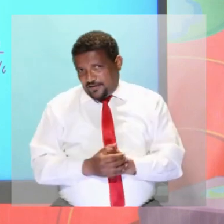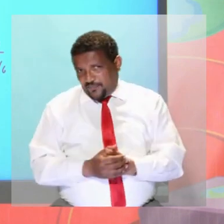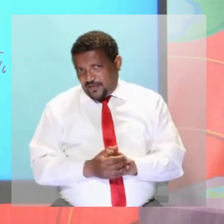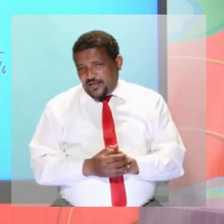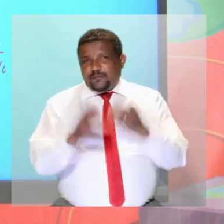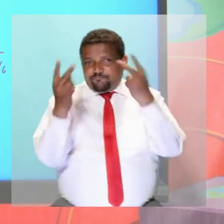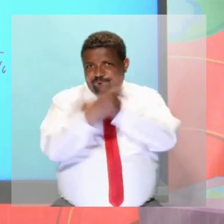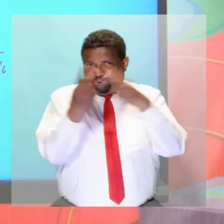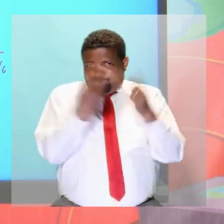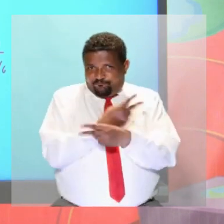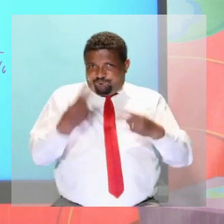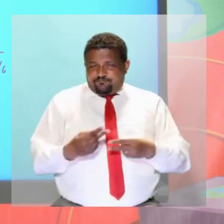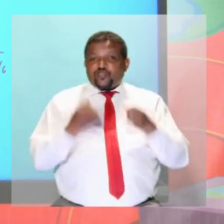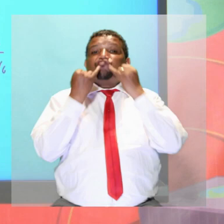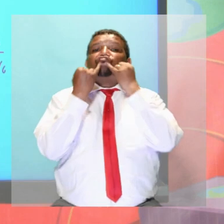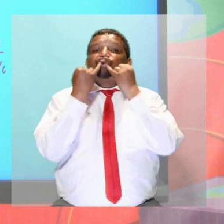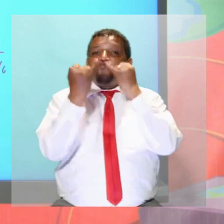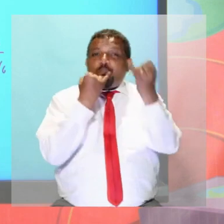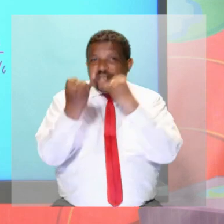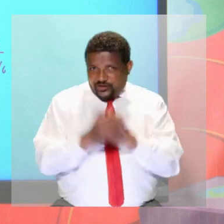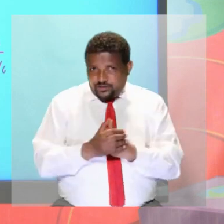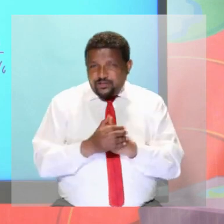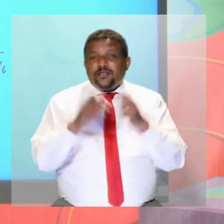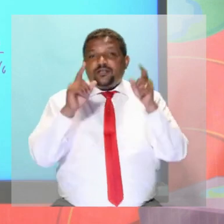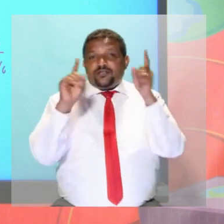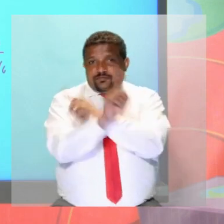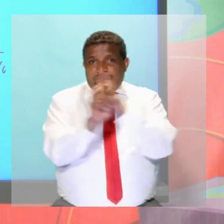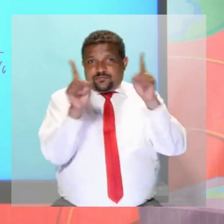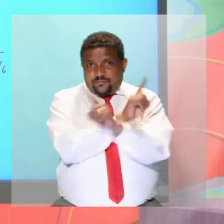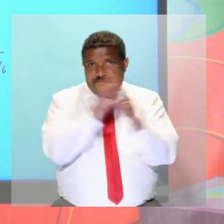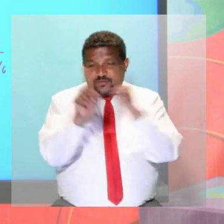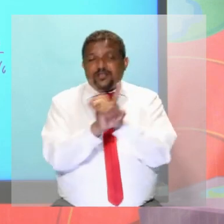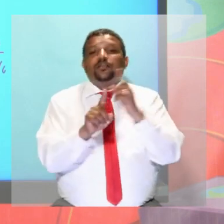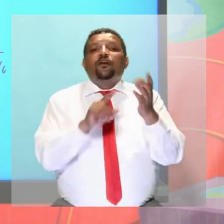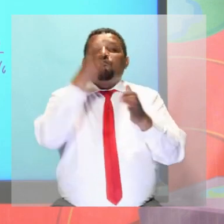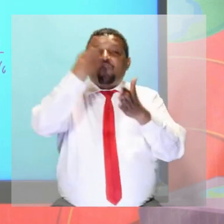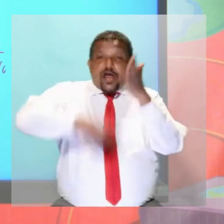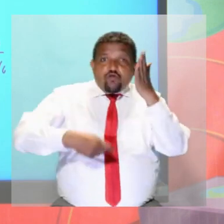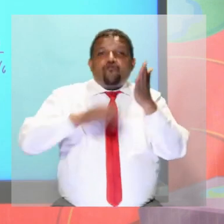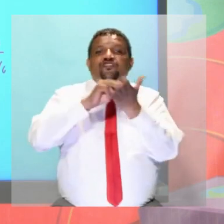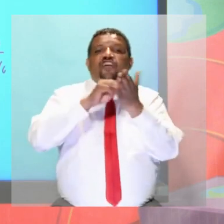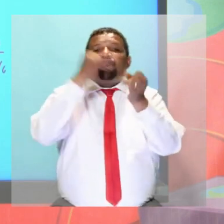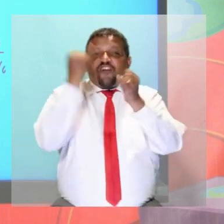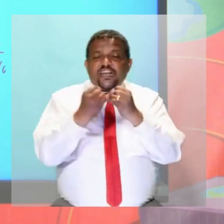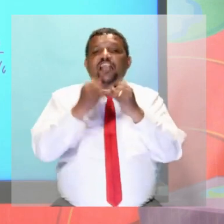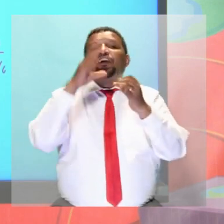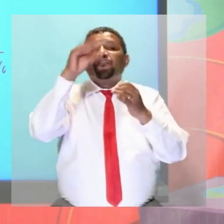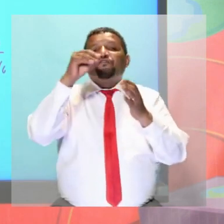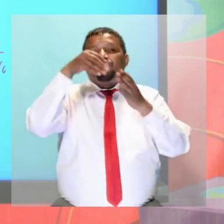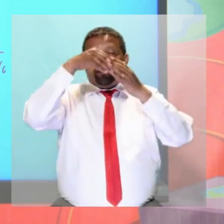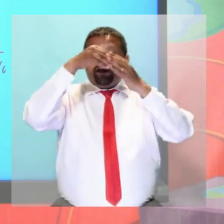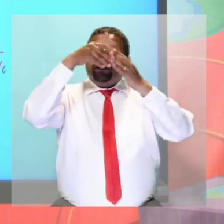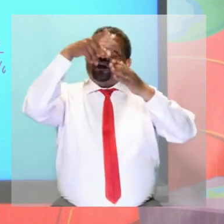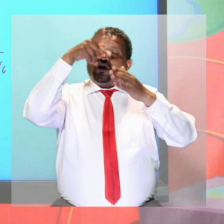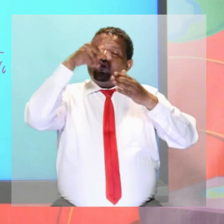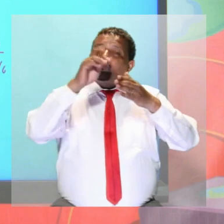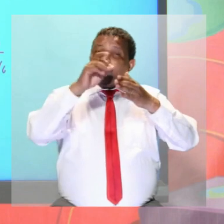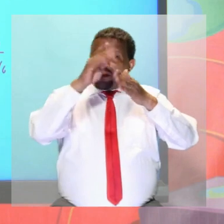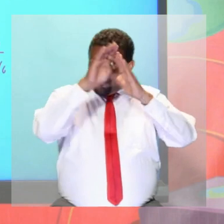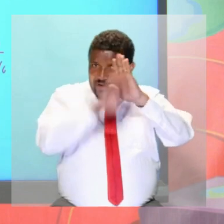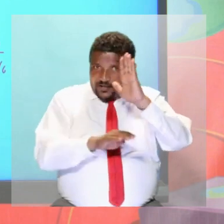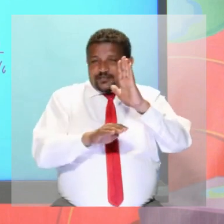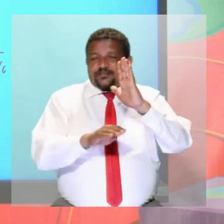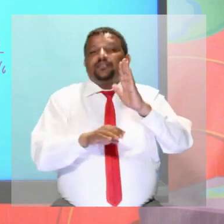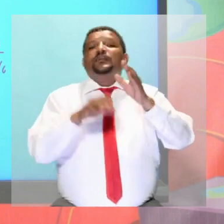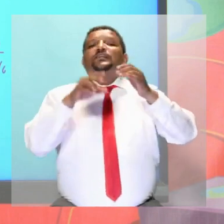we substitute this information on this formula, the value of teff final is 50 quintal minus teff initial is 60